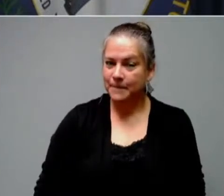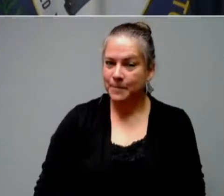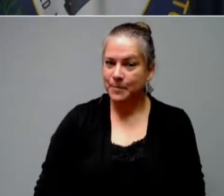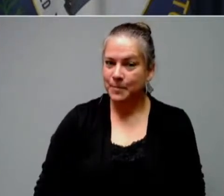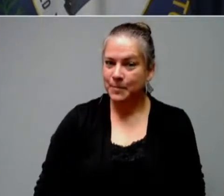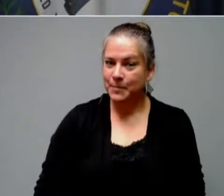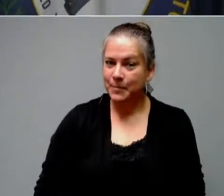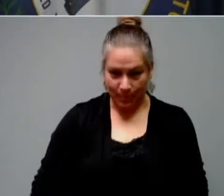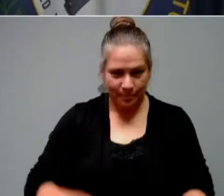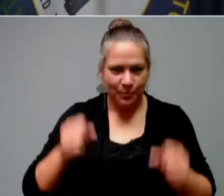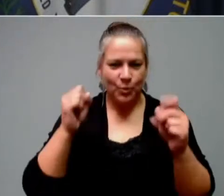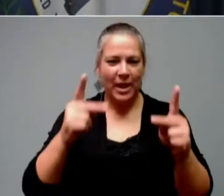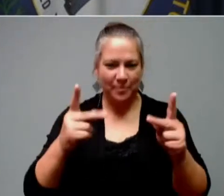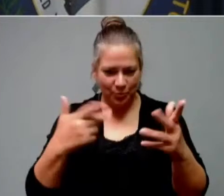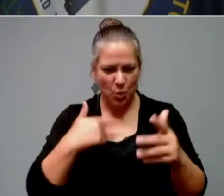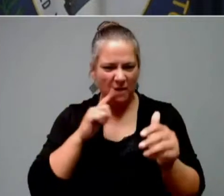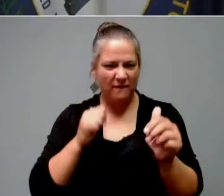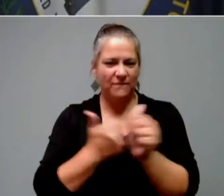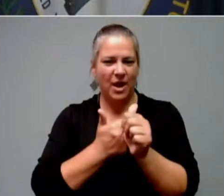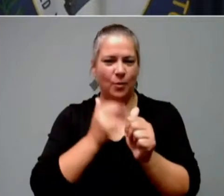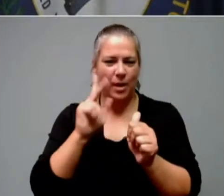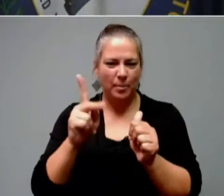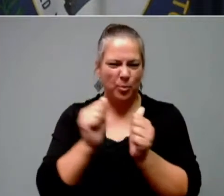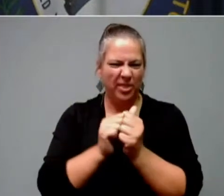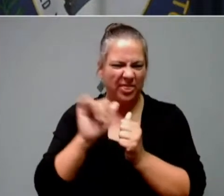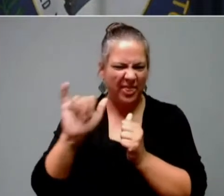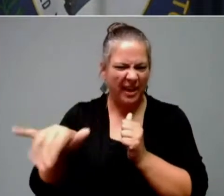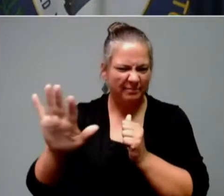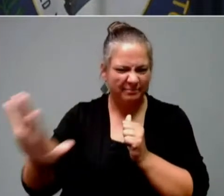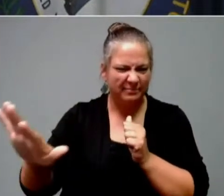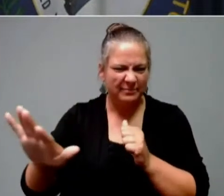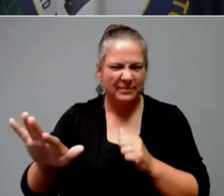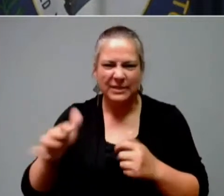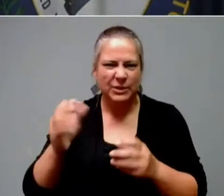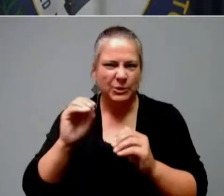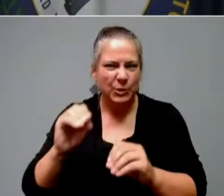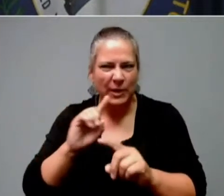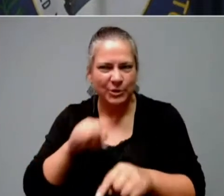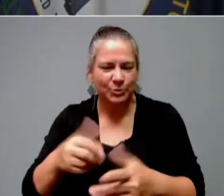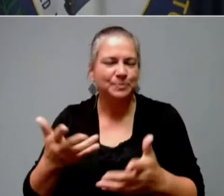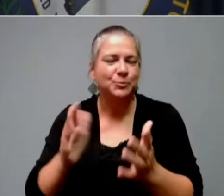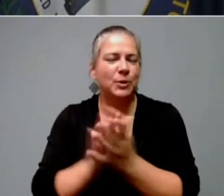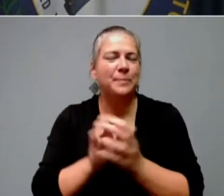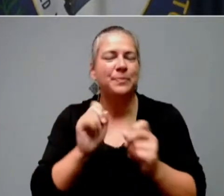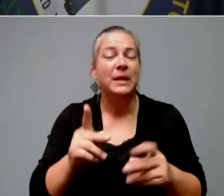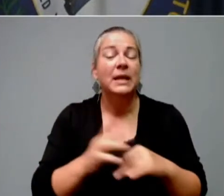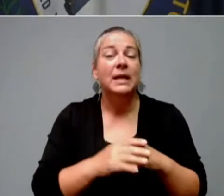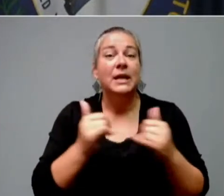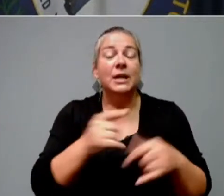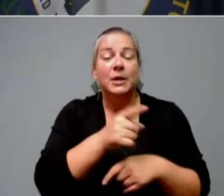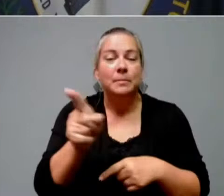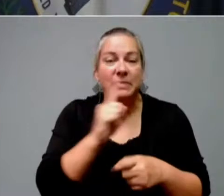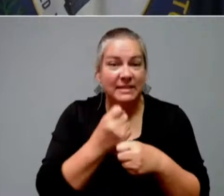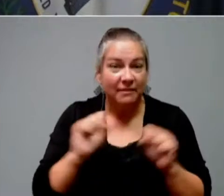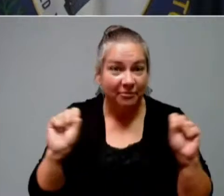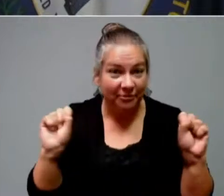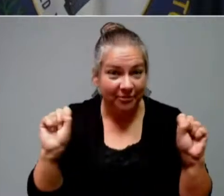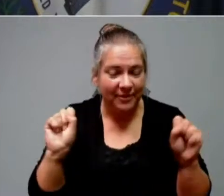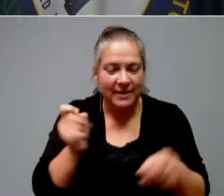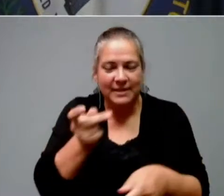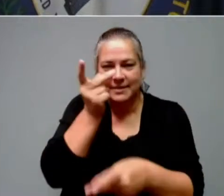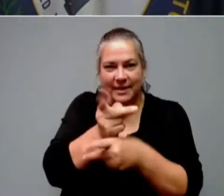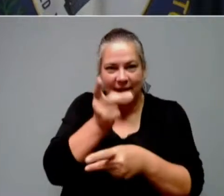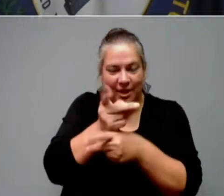All right, we'll follow up to get that. Again, everybody, be safe, take care of one